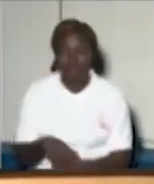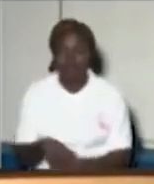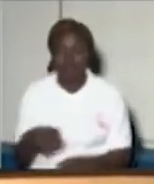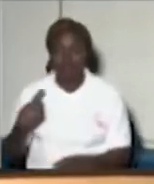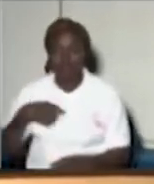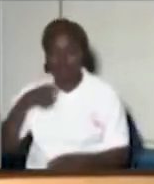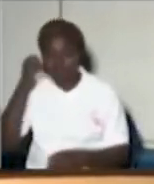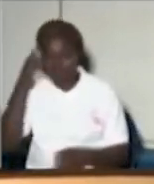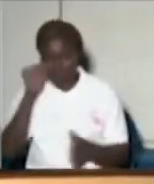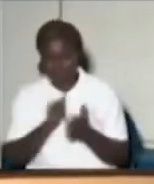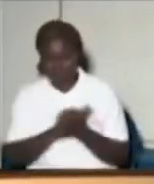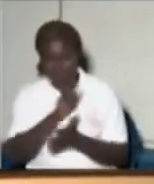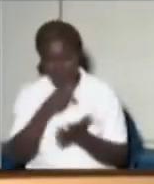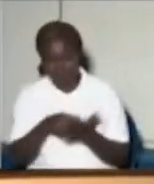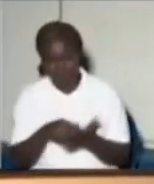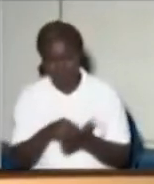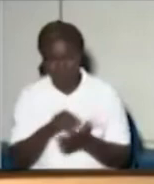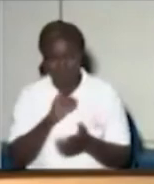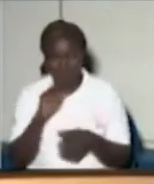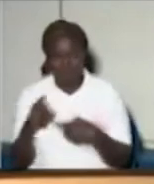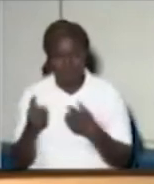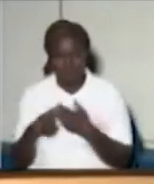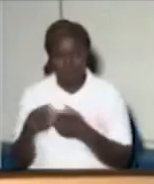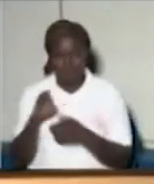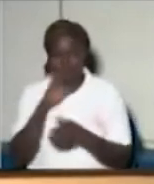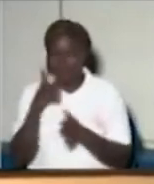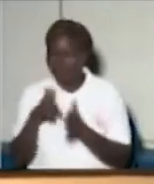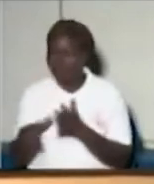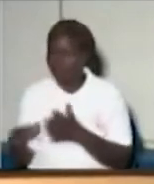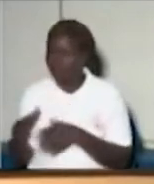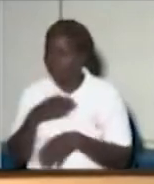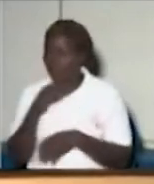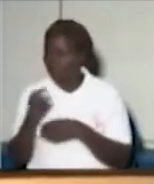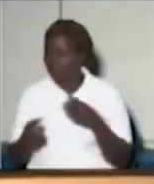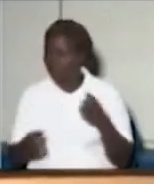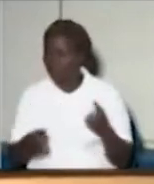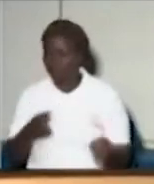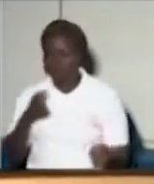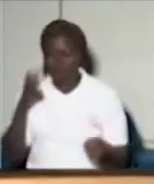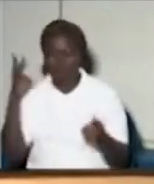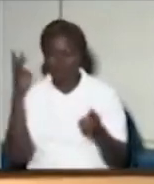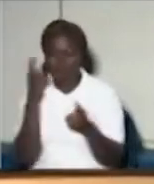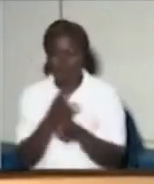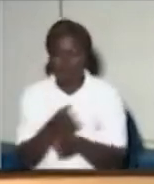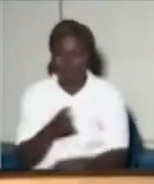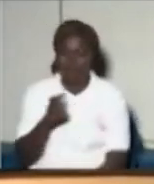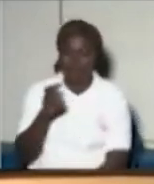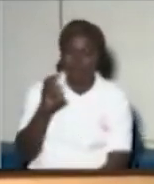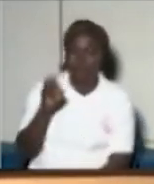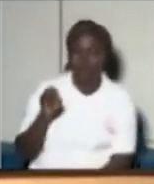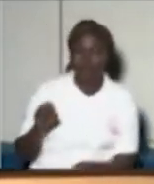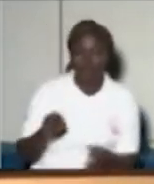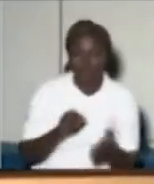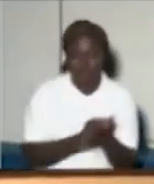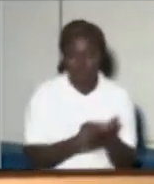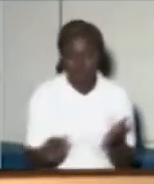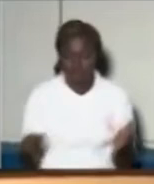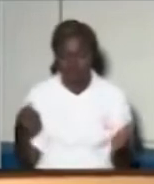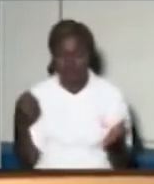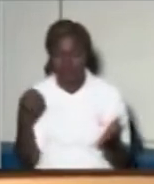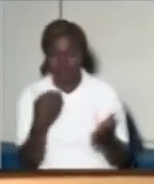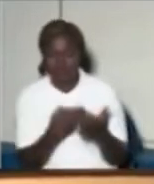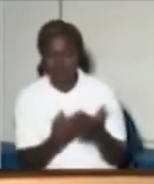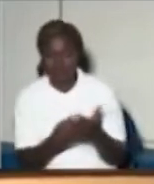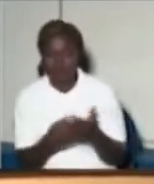was going to be the last and that the world petroleum subsidy will be banished from the